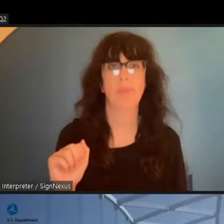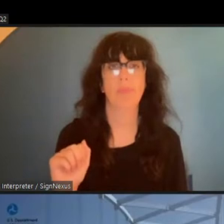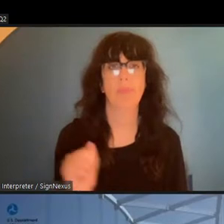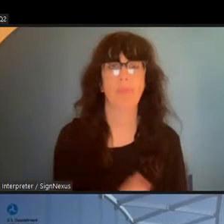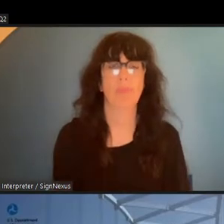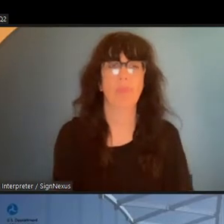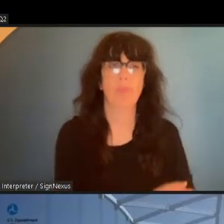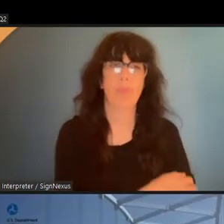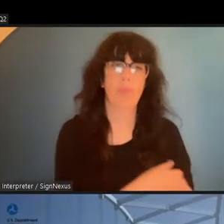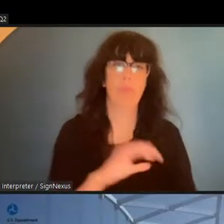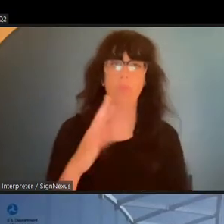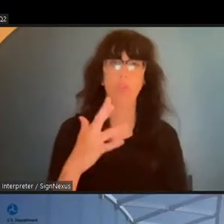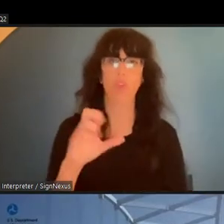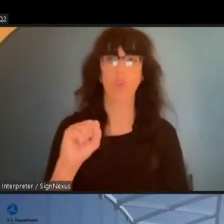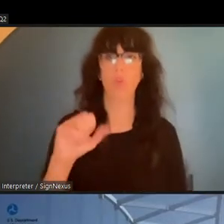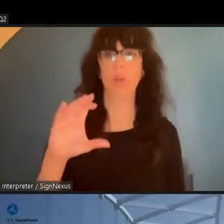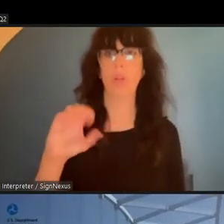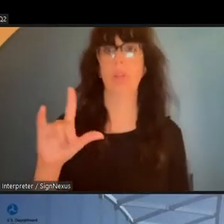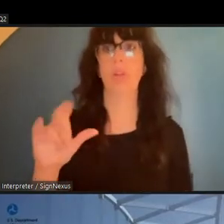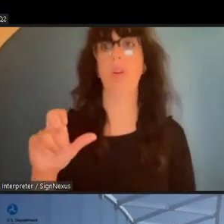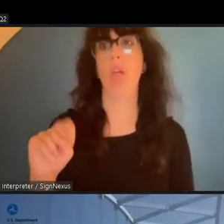chris collins